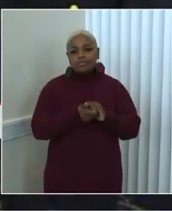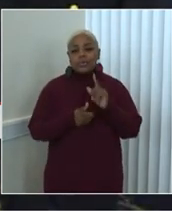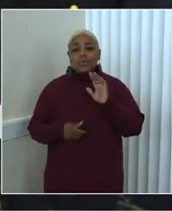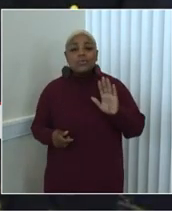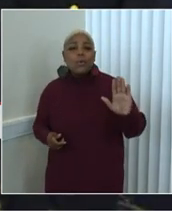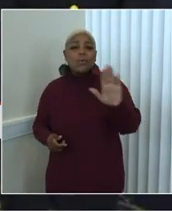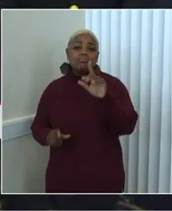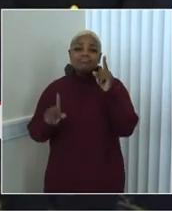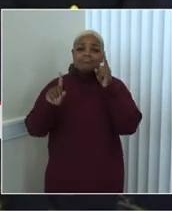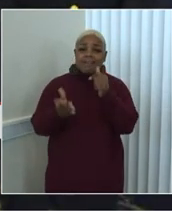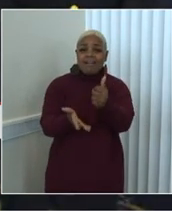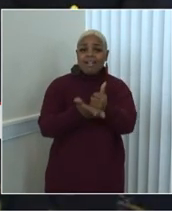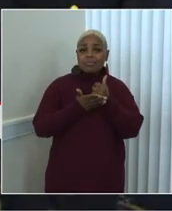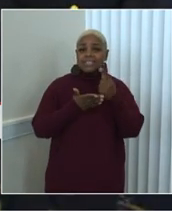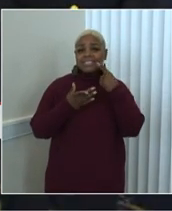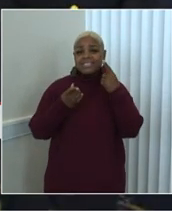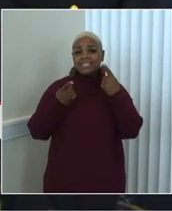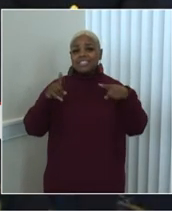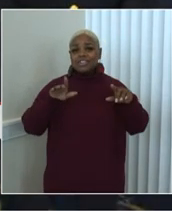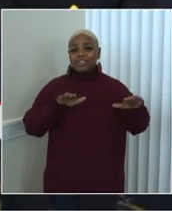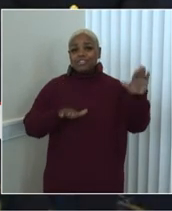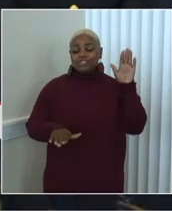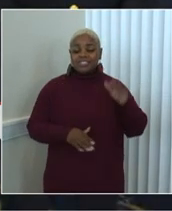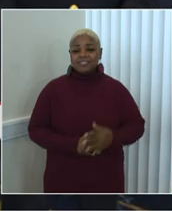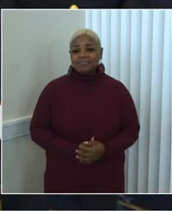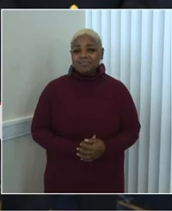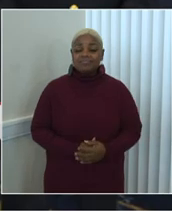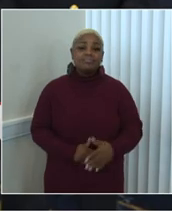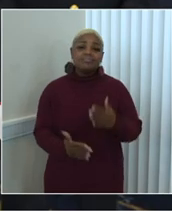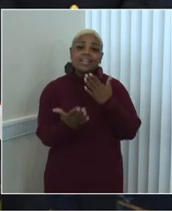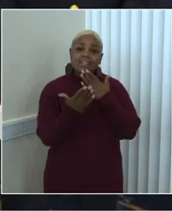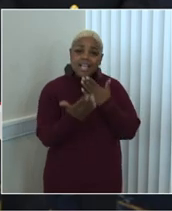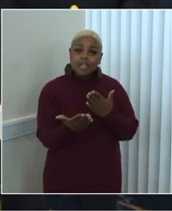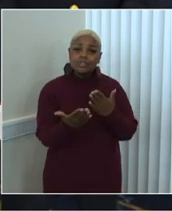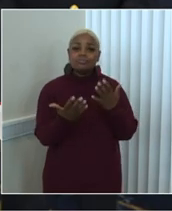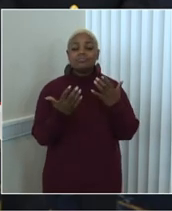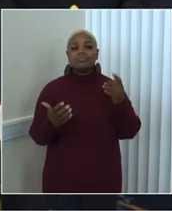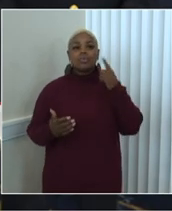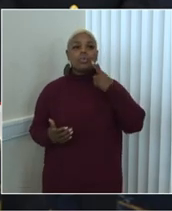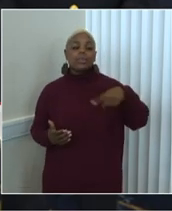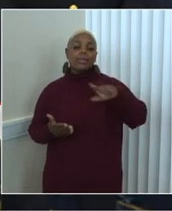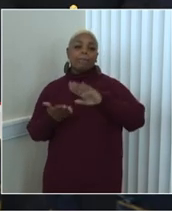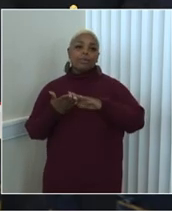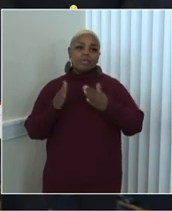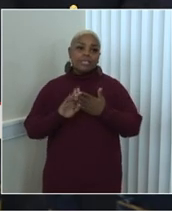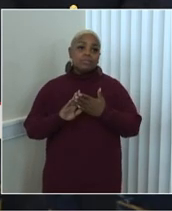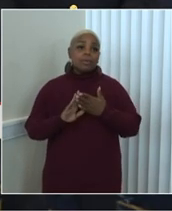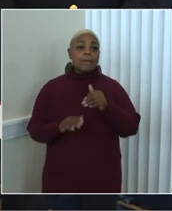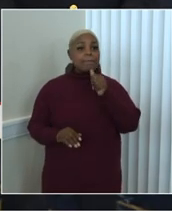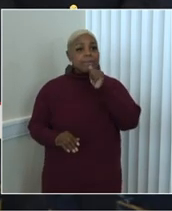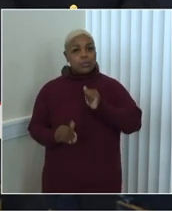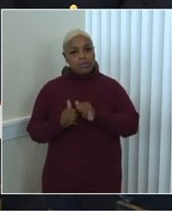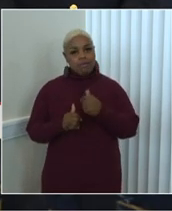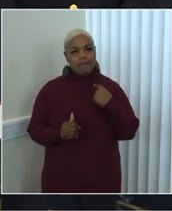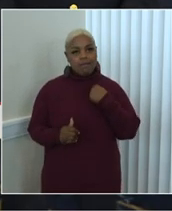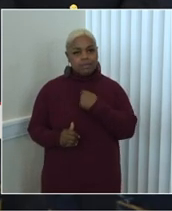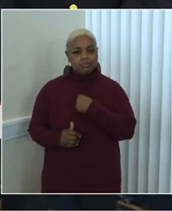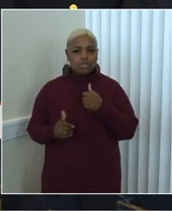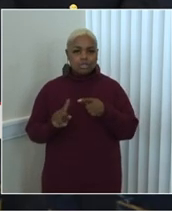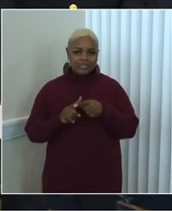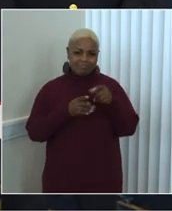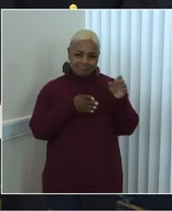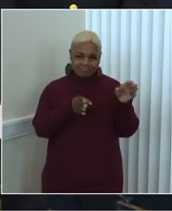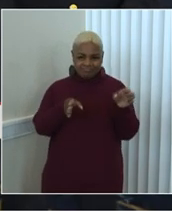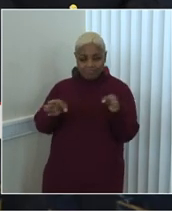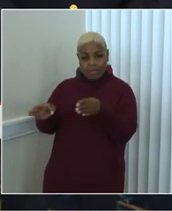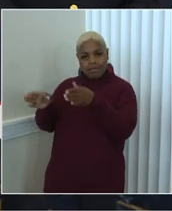like to recognize the community for their patience as we adjust our plans to accommodate these cold winter conditions. I